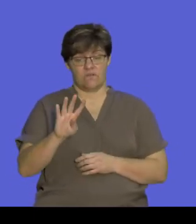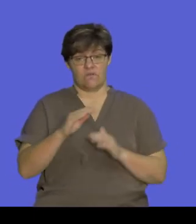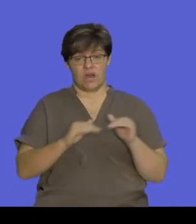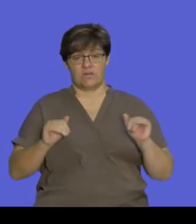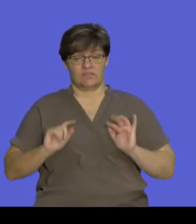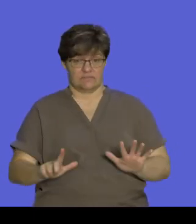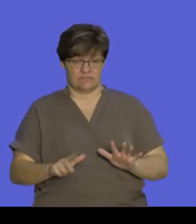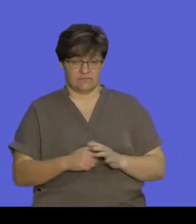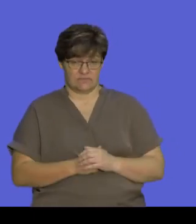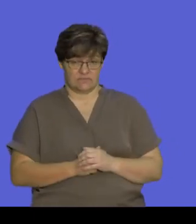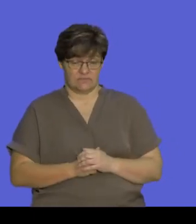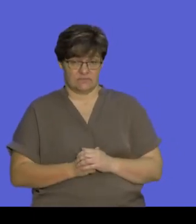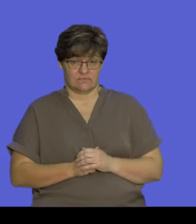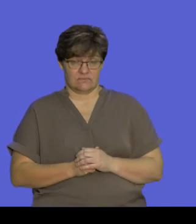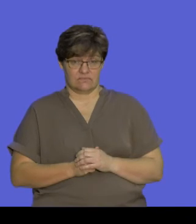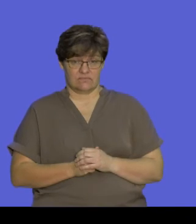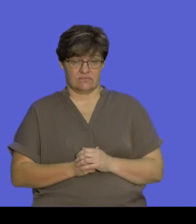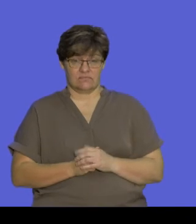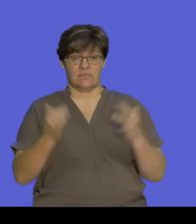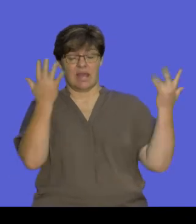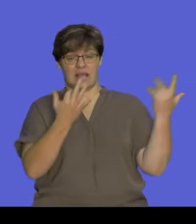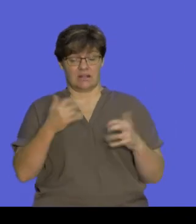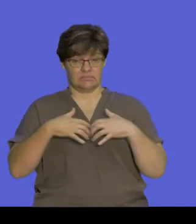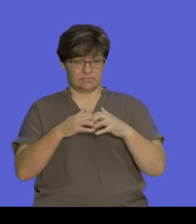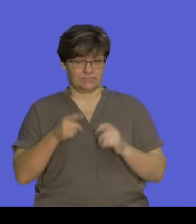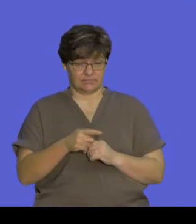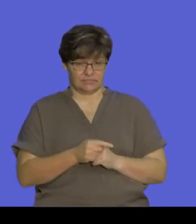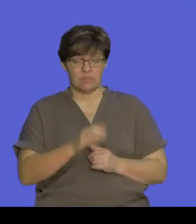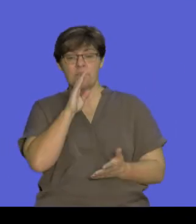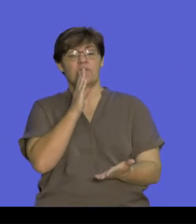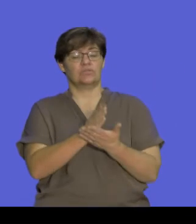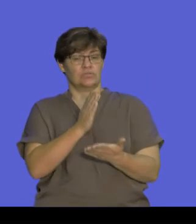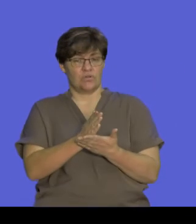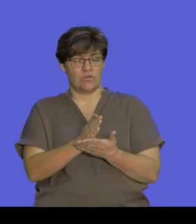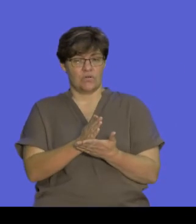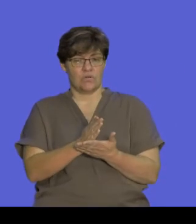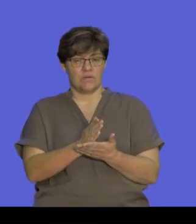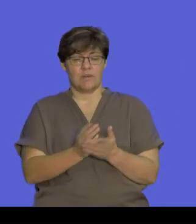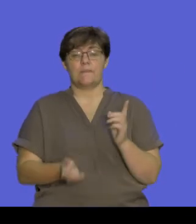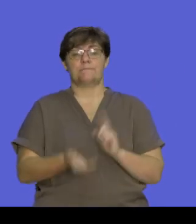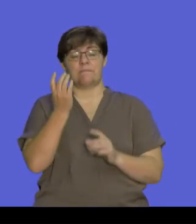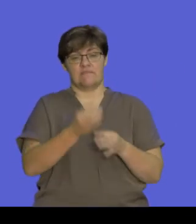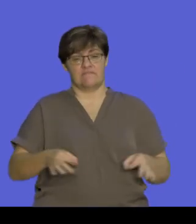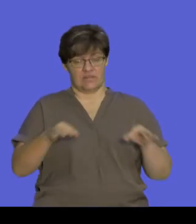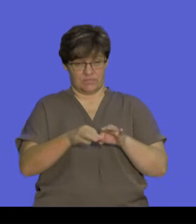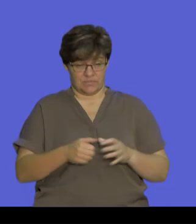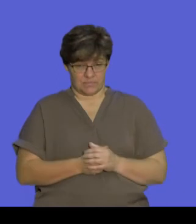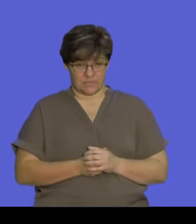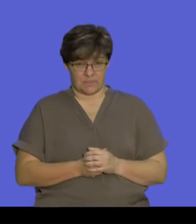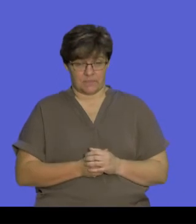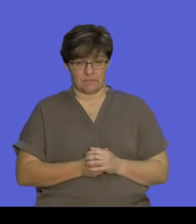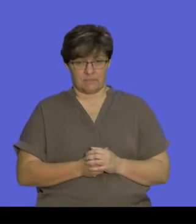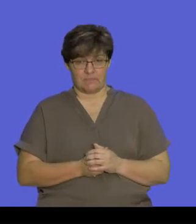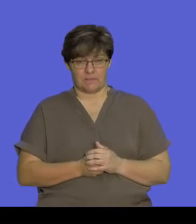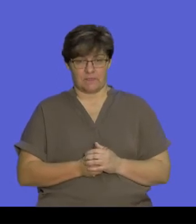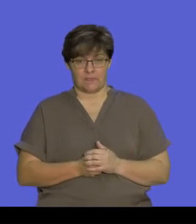4/7. Okay, let's get the calculator up and let's make sure that we can get these values. So clear